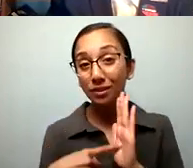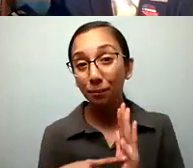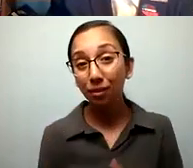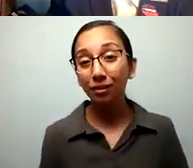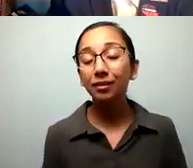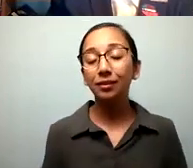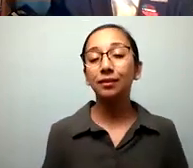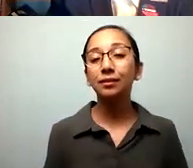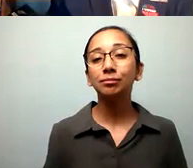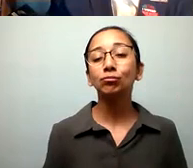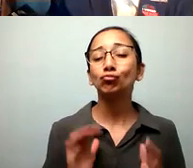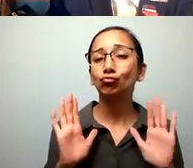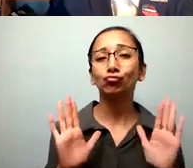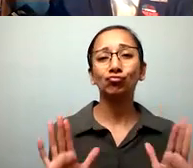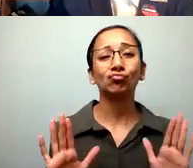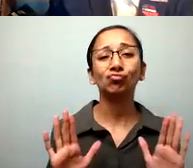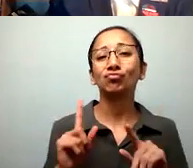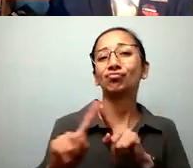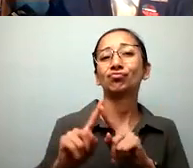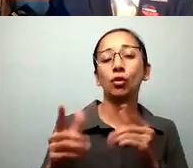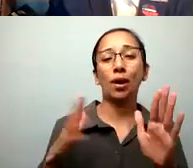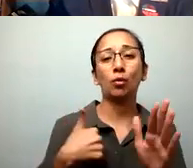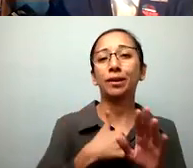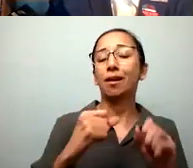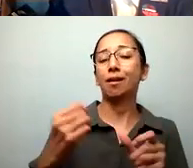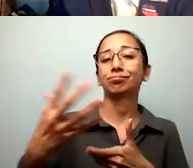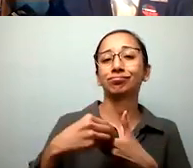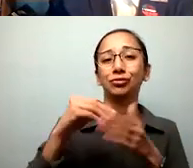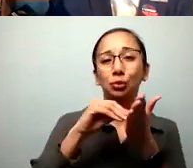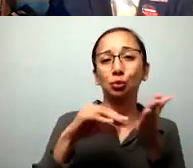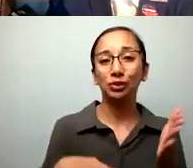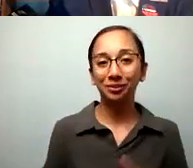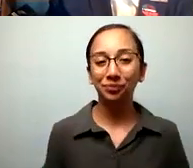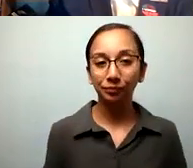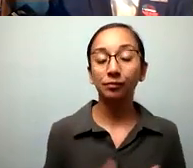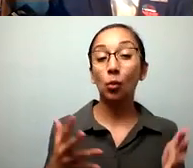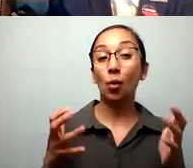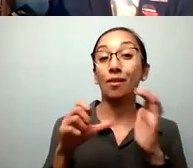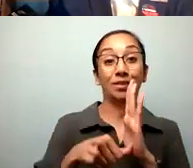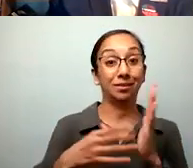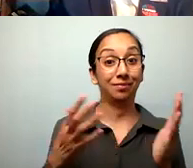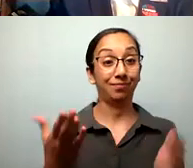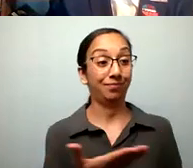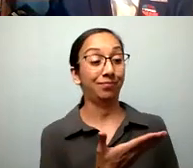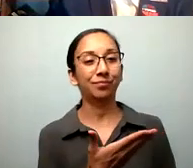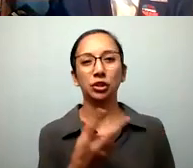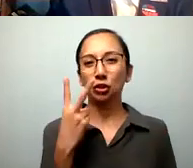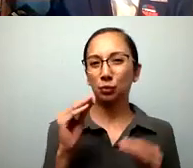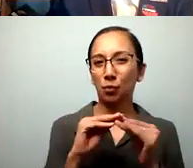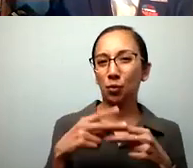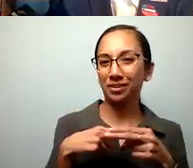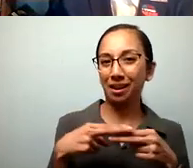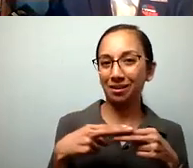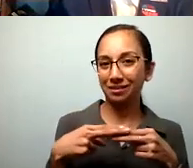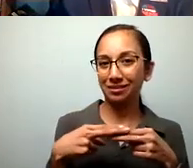some really wonderful ways to engage students. I want to emphasize on this, I have just 2 more slides to show, that this